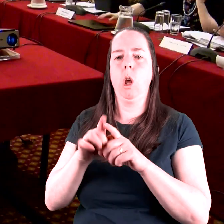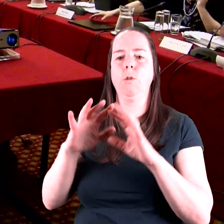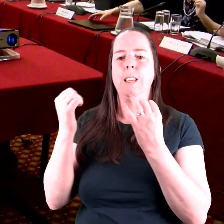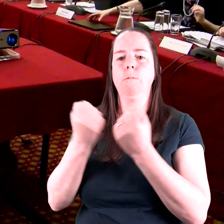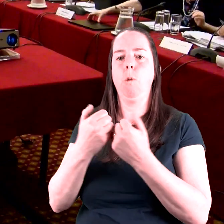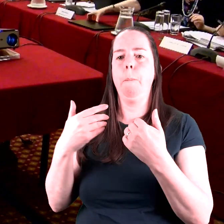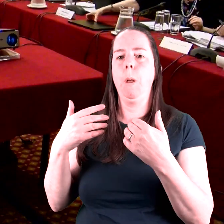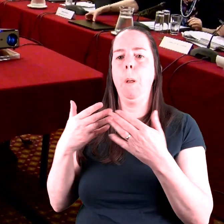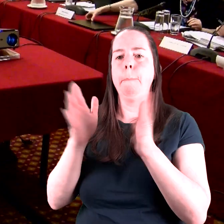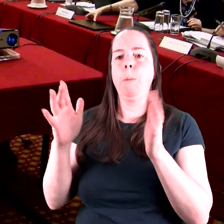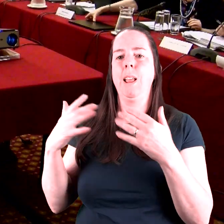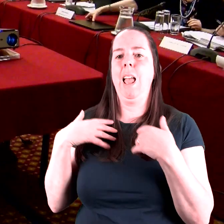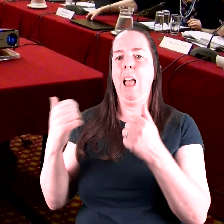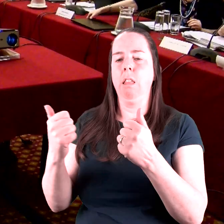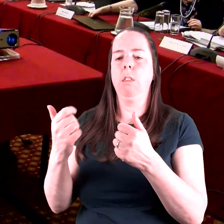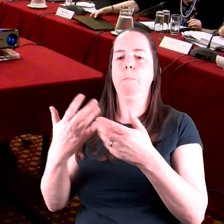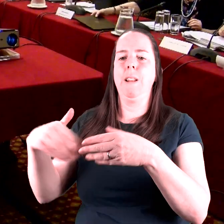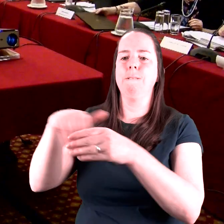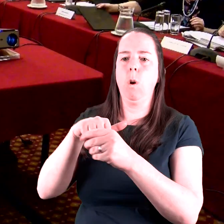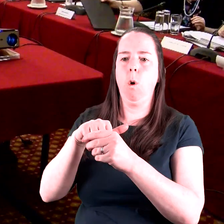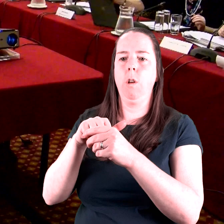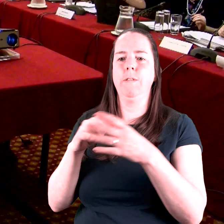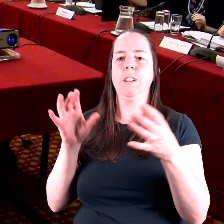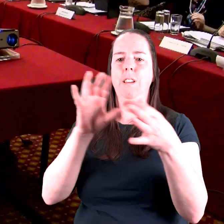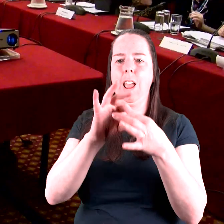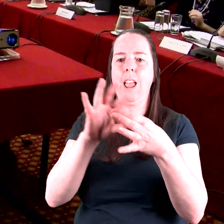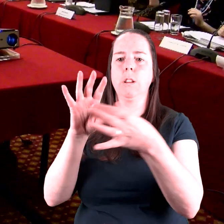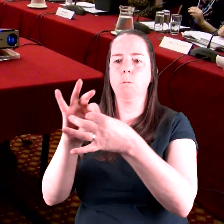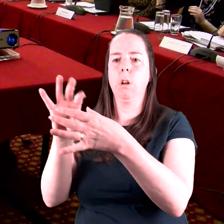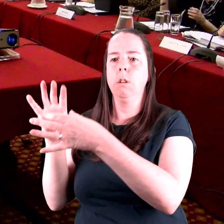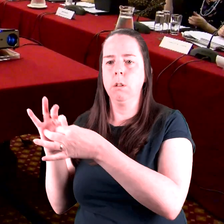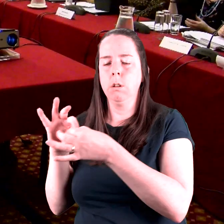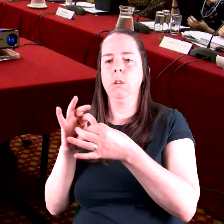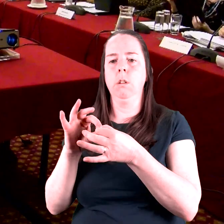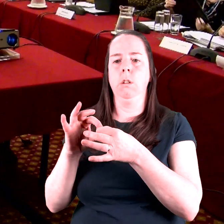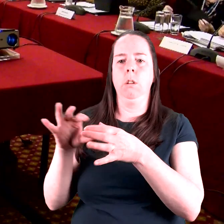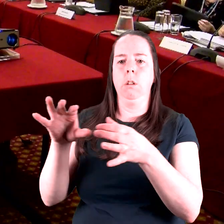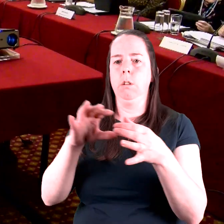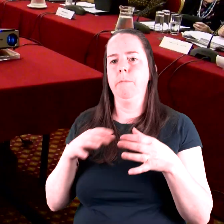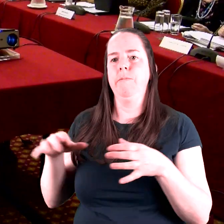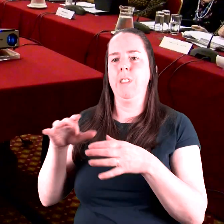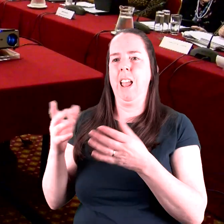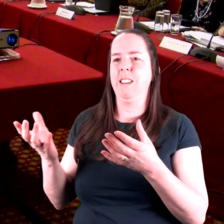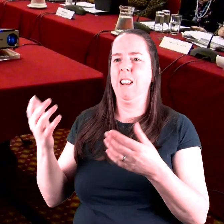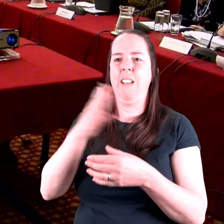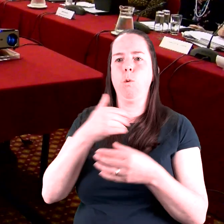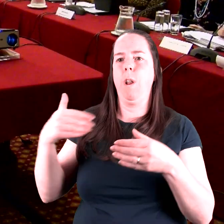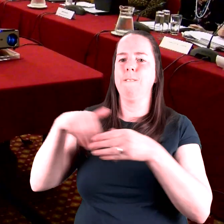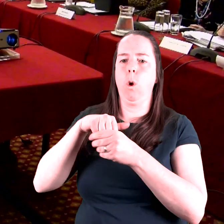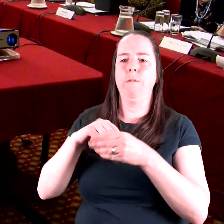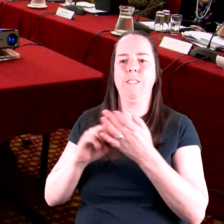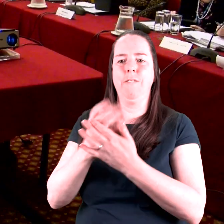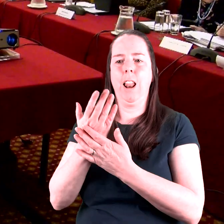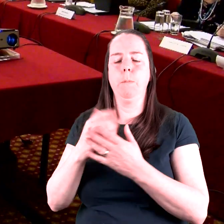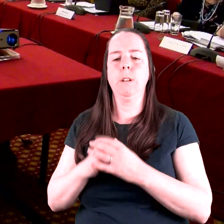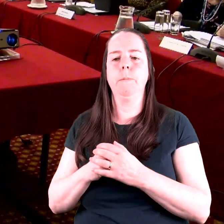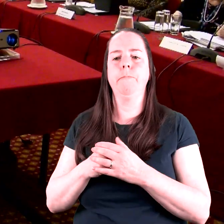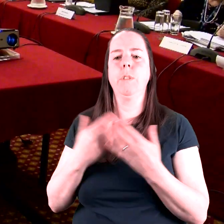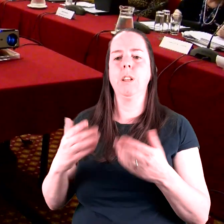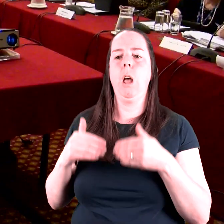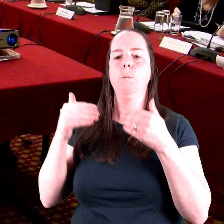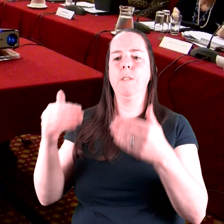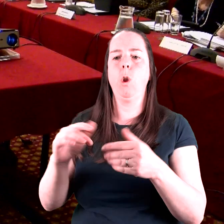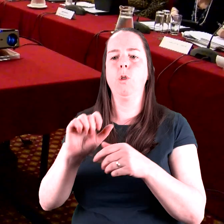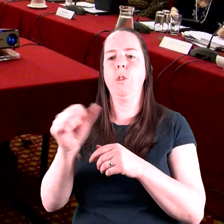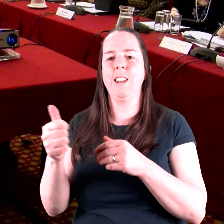teams from Public Health and others that have been involved, and comms and engagement, and everybody in local places been involved in the development of this. So now we're moving